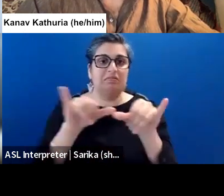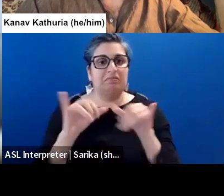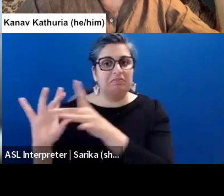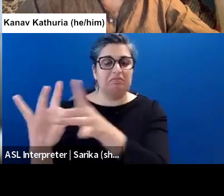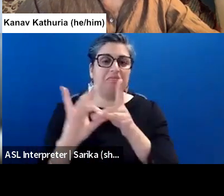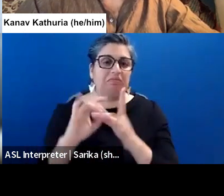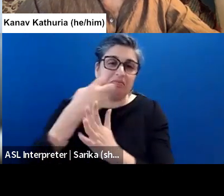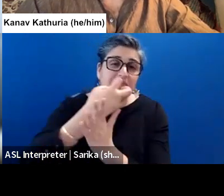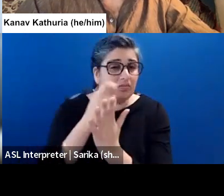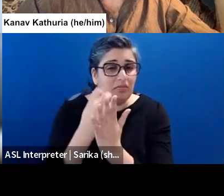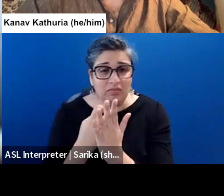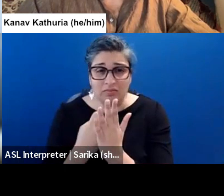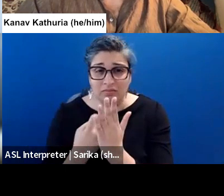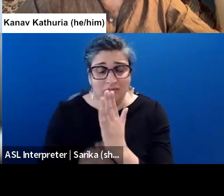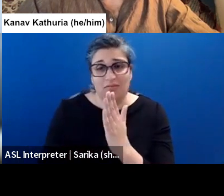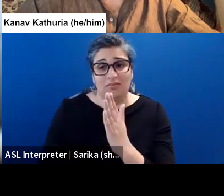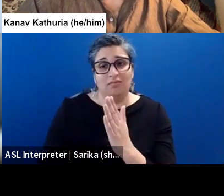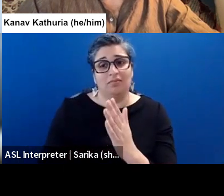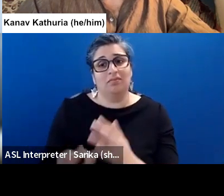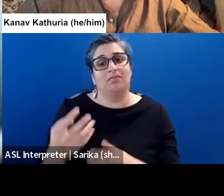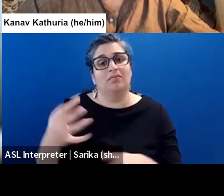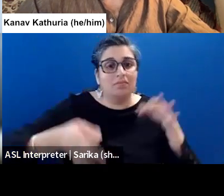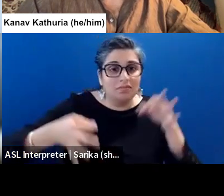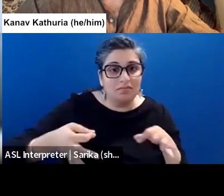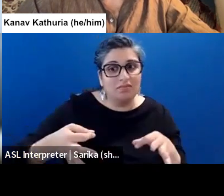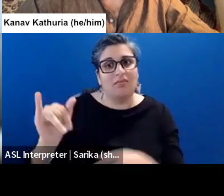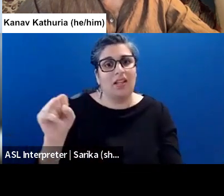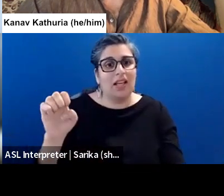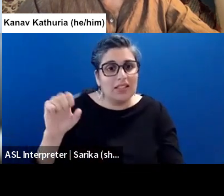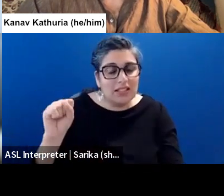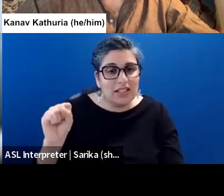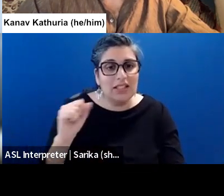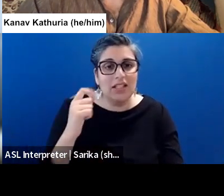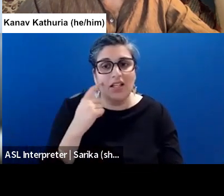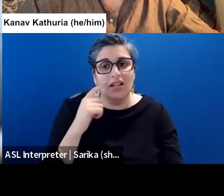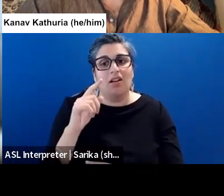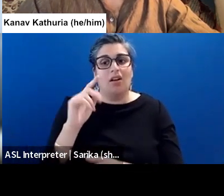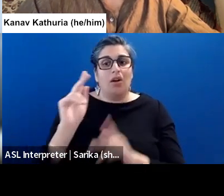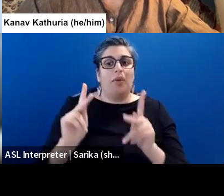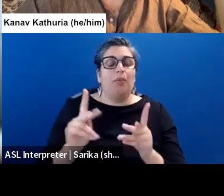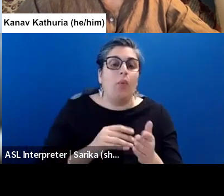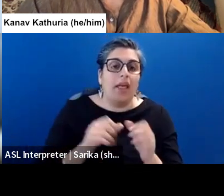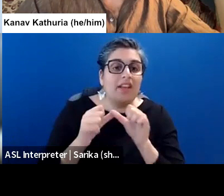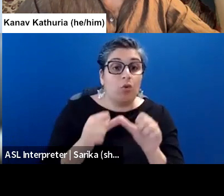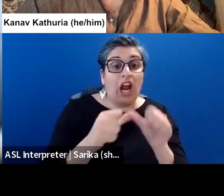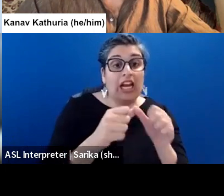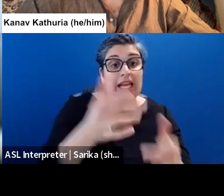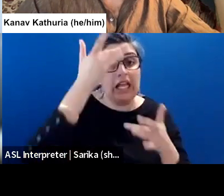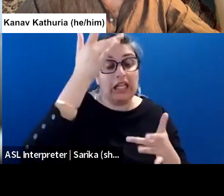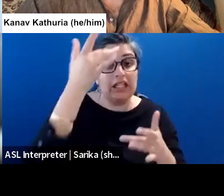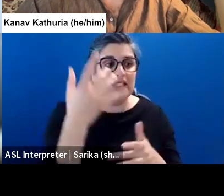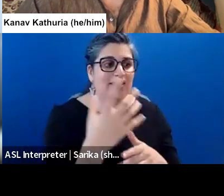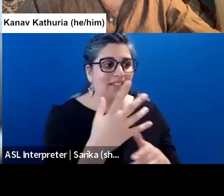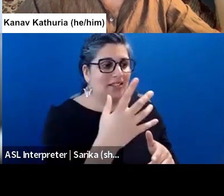into litigating cases to try to get particularly people with chronic illnesses out of